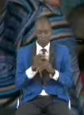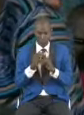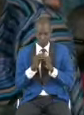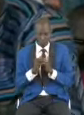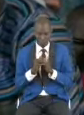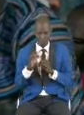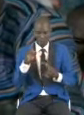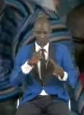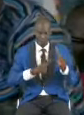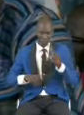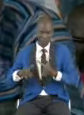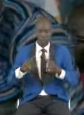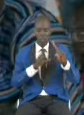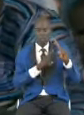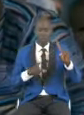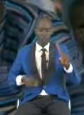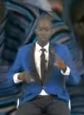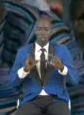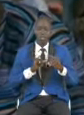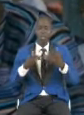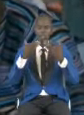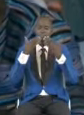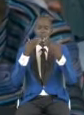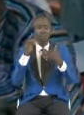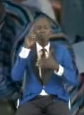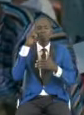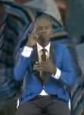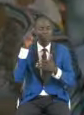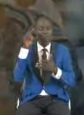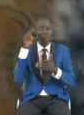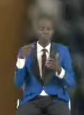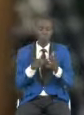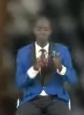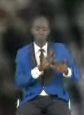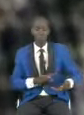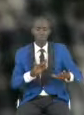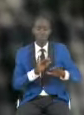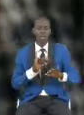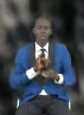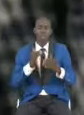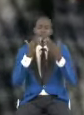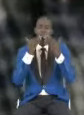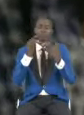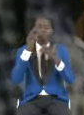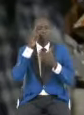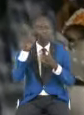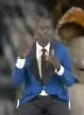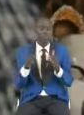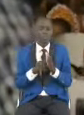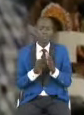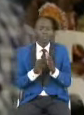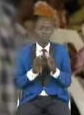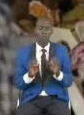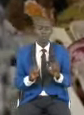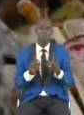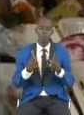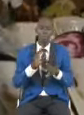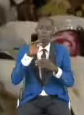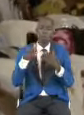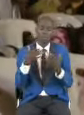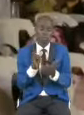this mercy. I thank you for this chance that all my sins can be